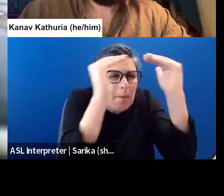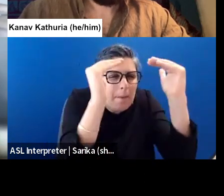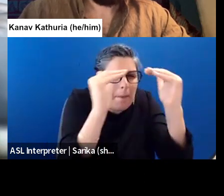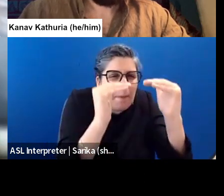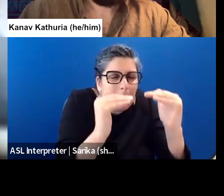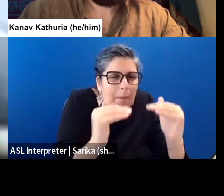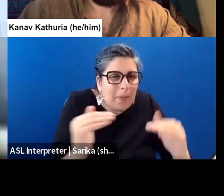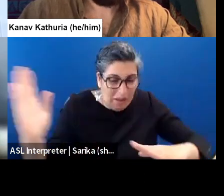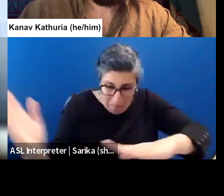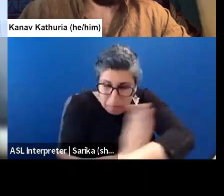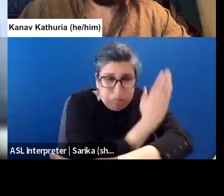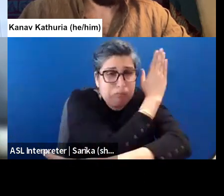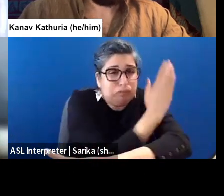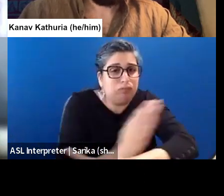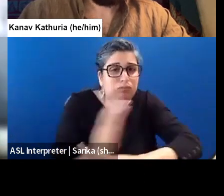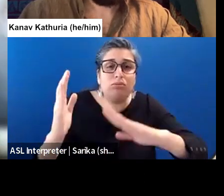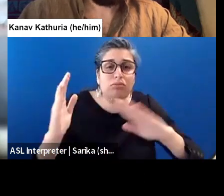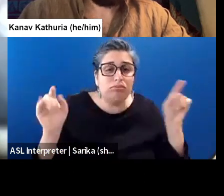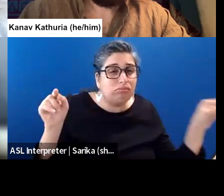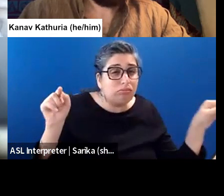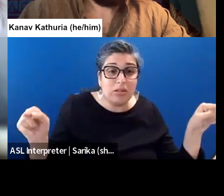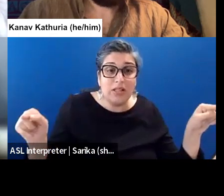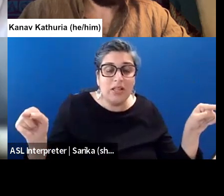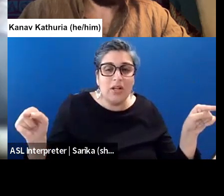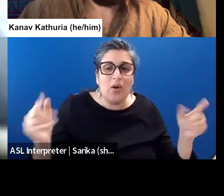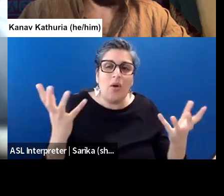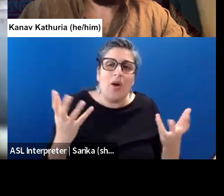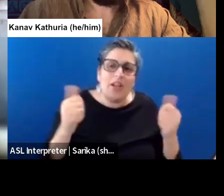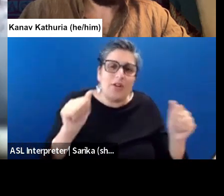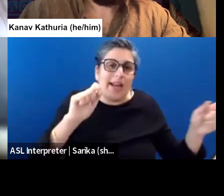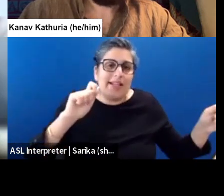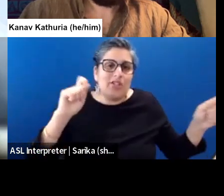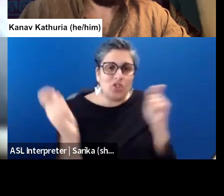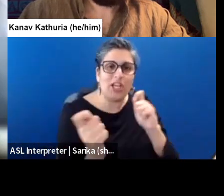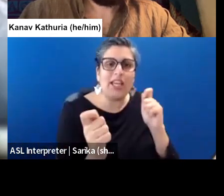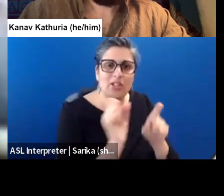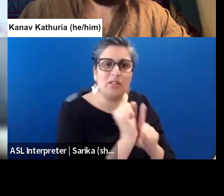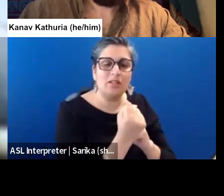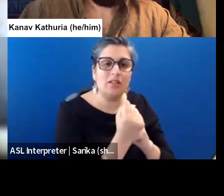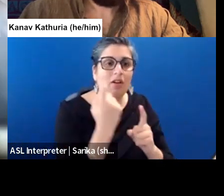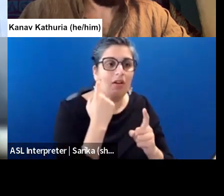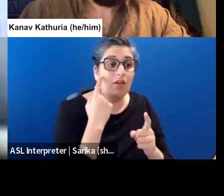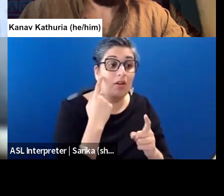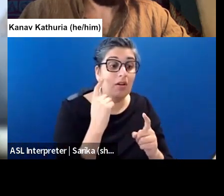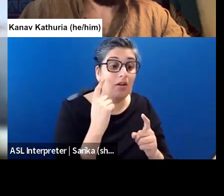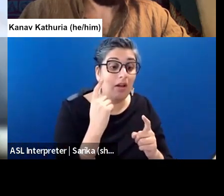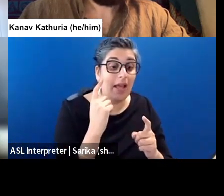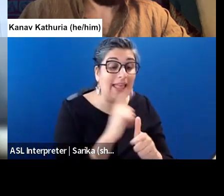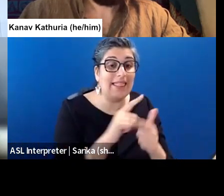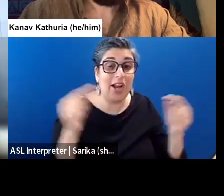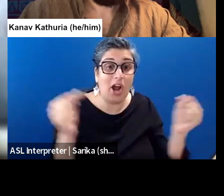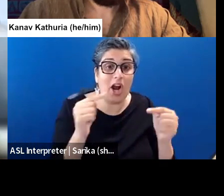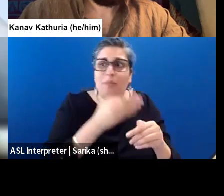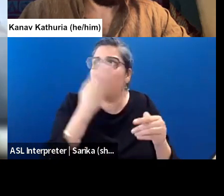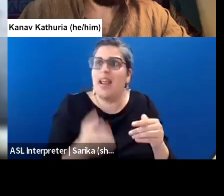along the stream, we want to try to change the conditions so that the harm never happens in the first place. But if harm